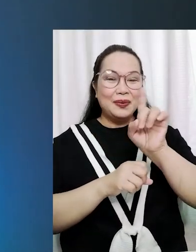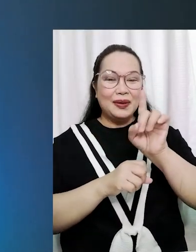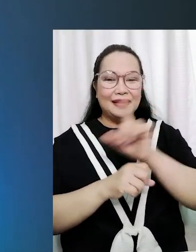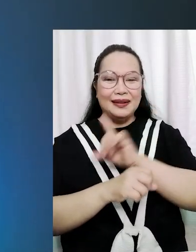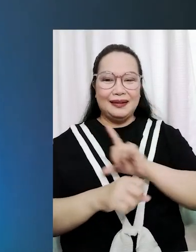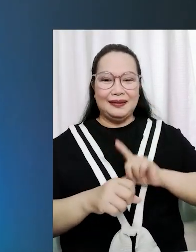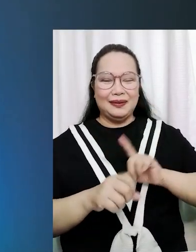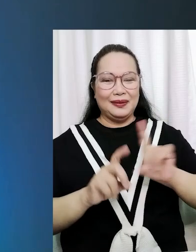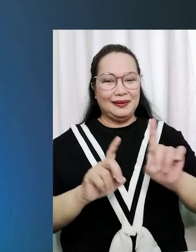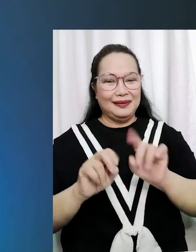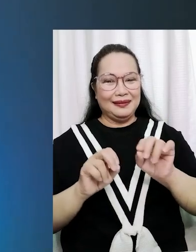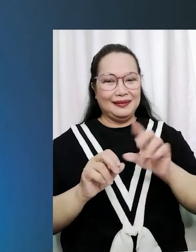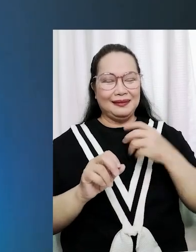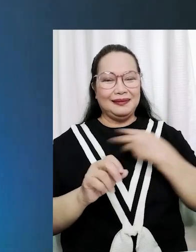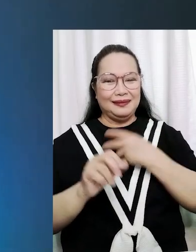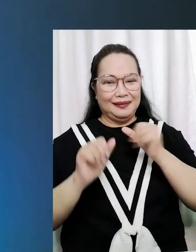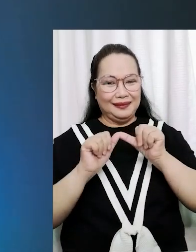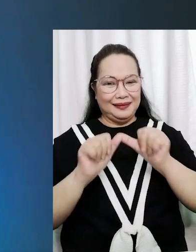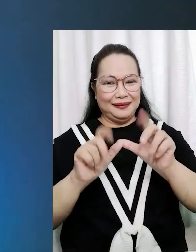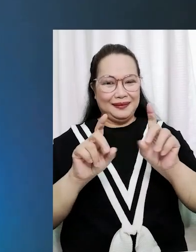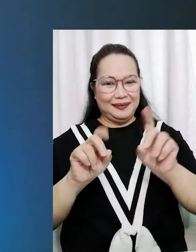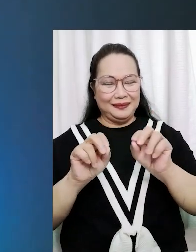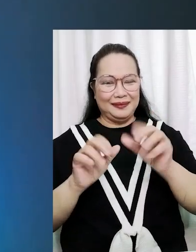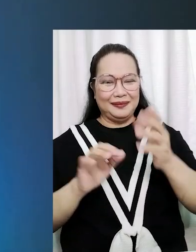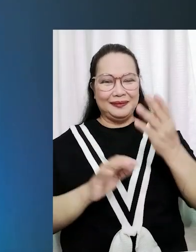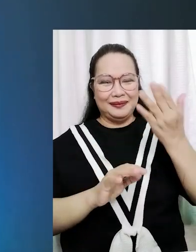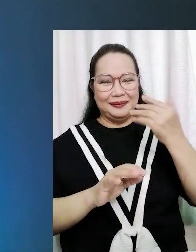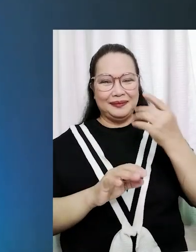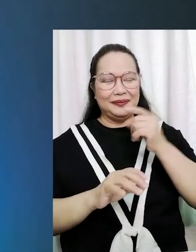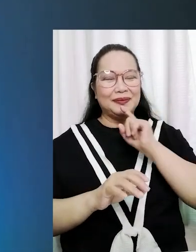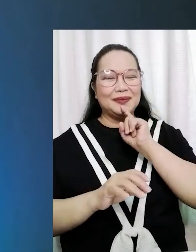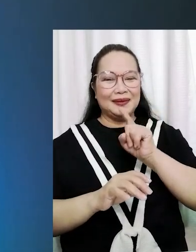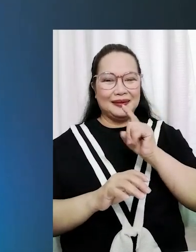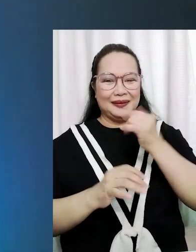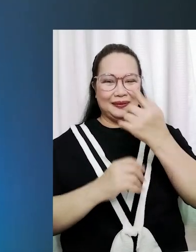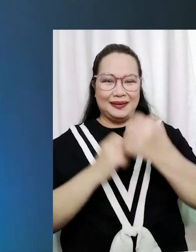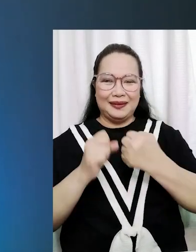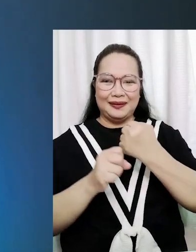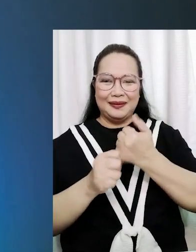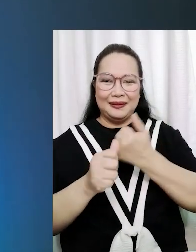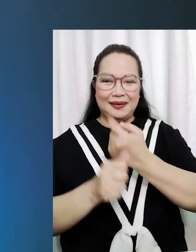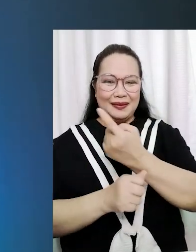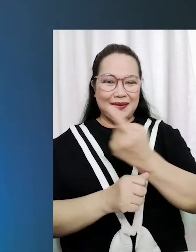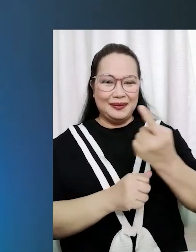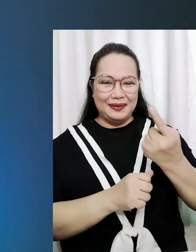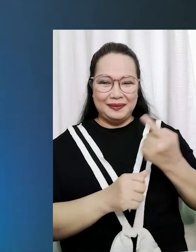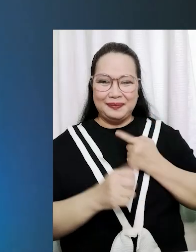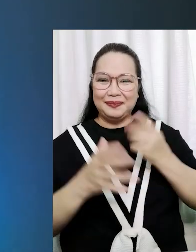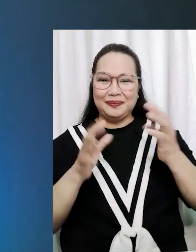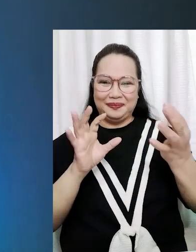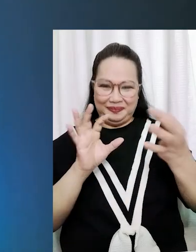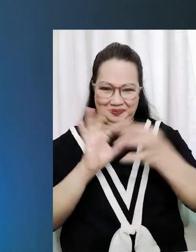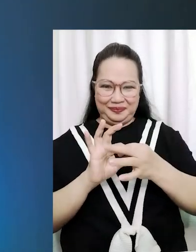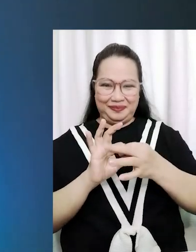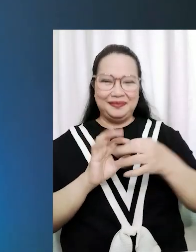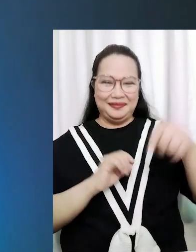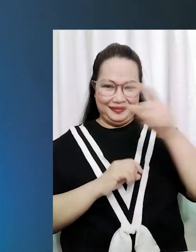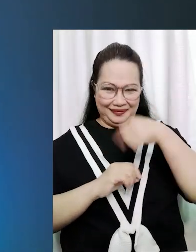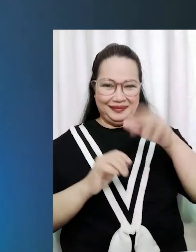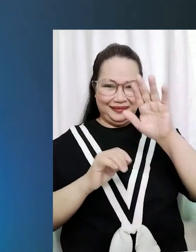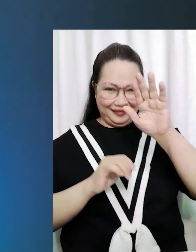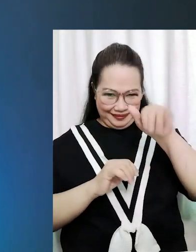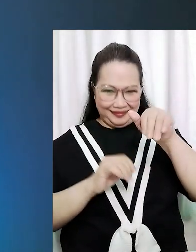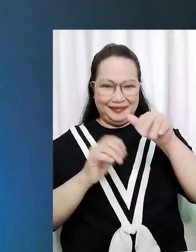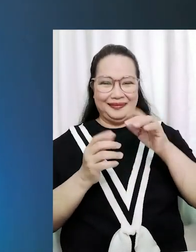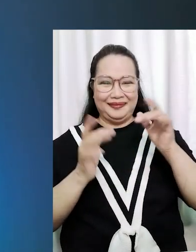Lord is doing and will continue to do in the last half of the year. We hope that each of you will take the time to join us, and we trust